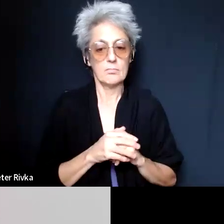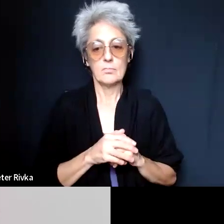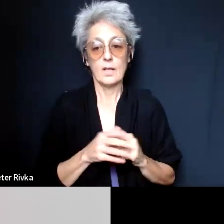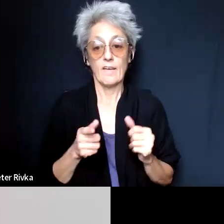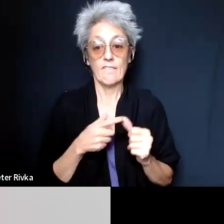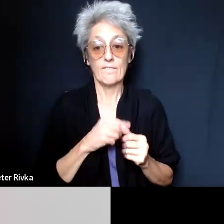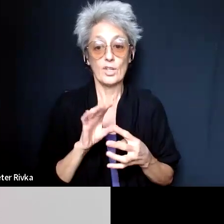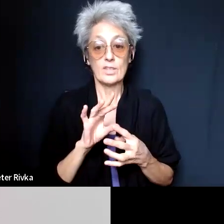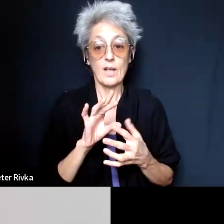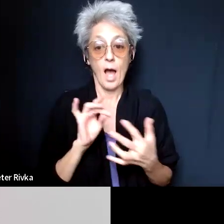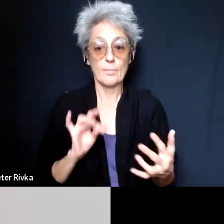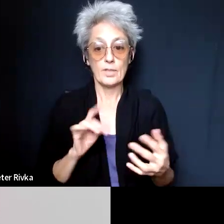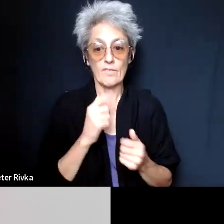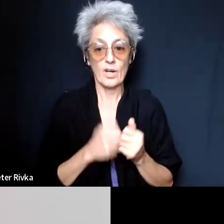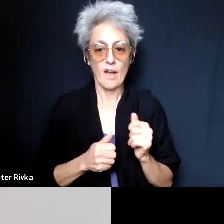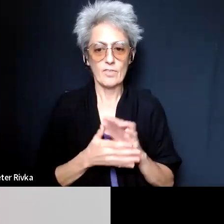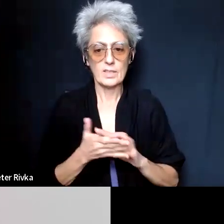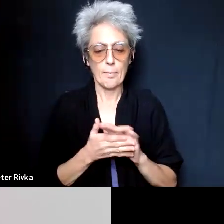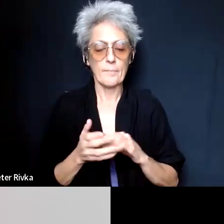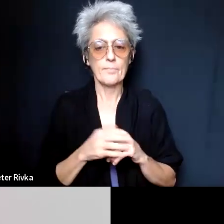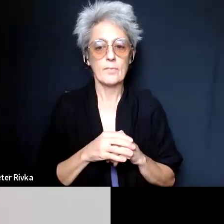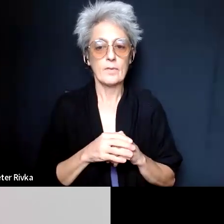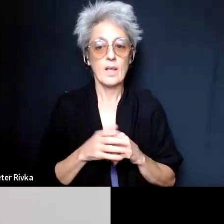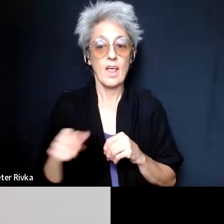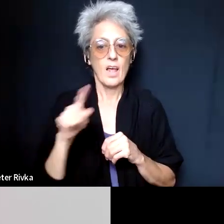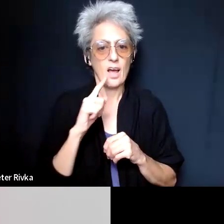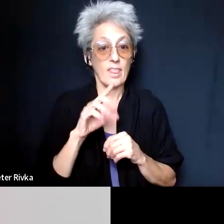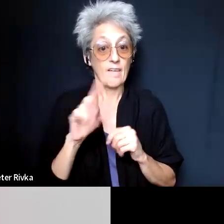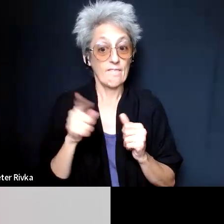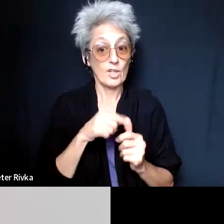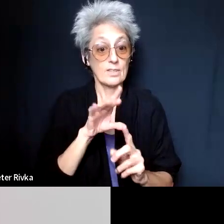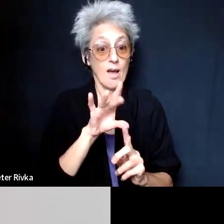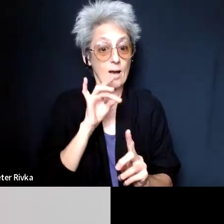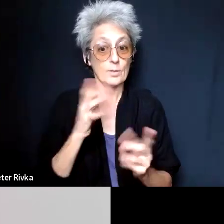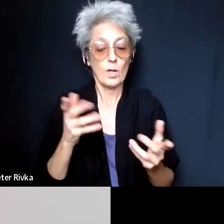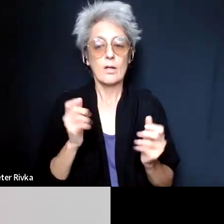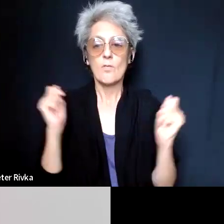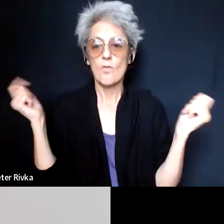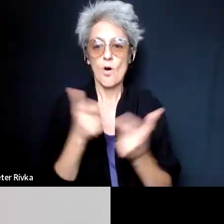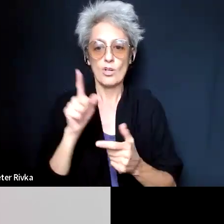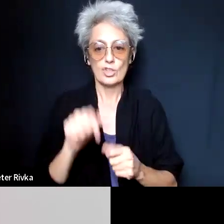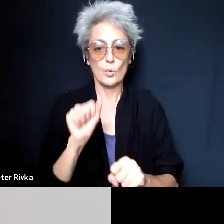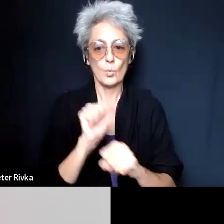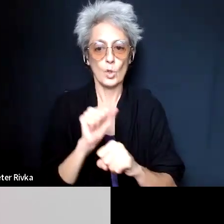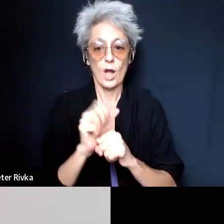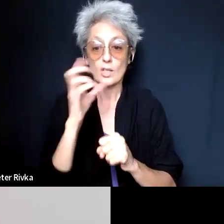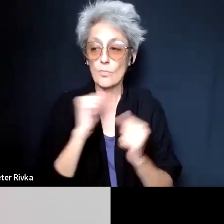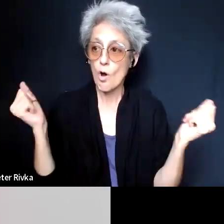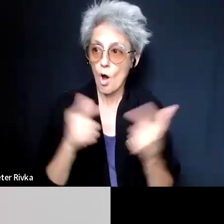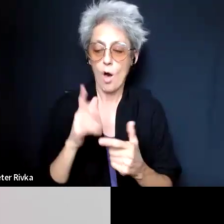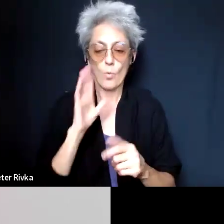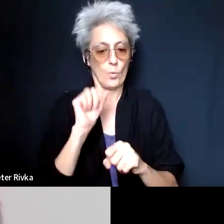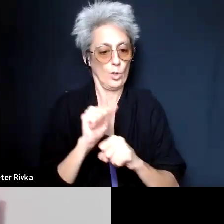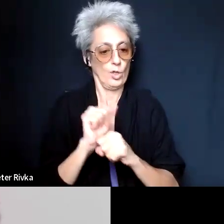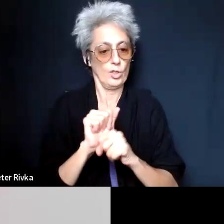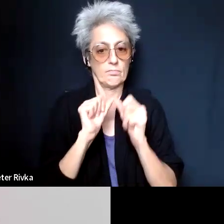each and every Iowan is that they're going to work. That we assume everyone works until either they